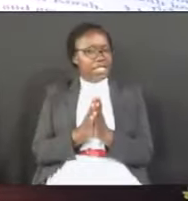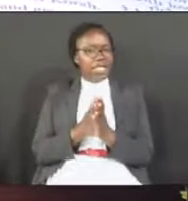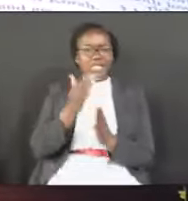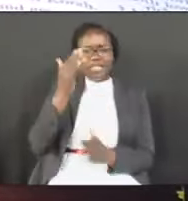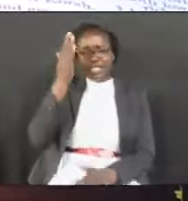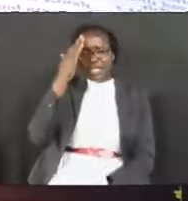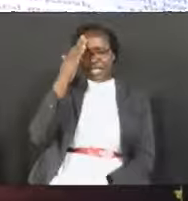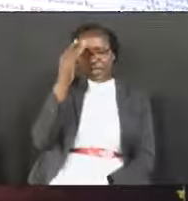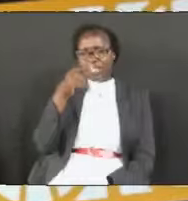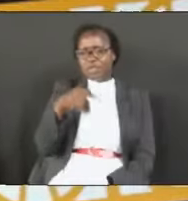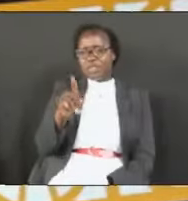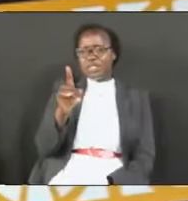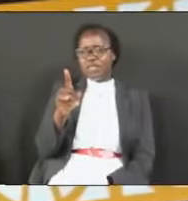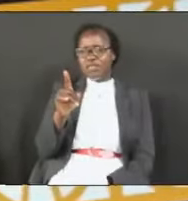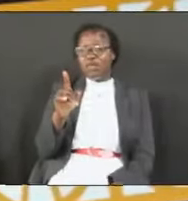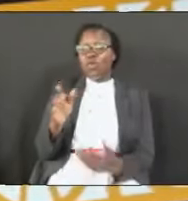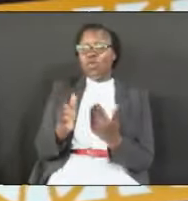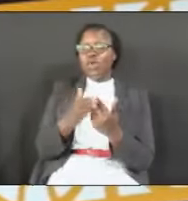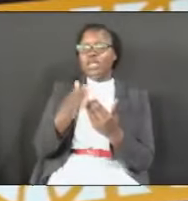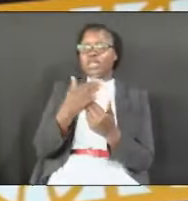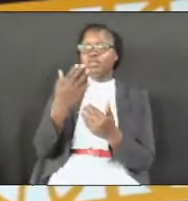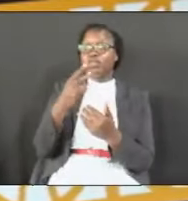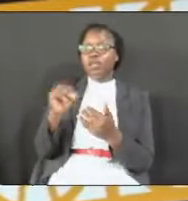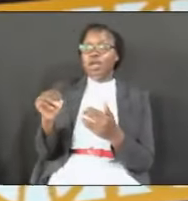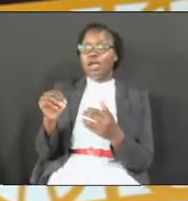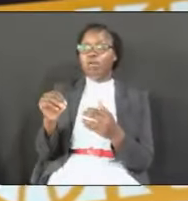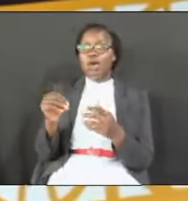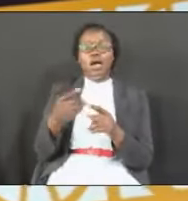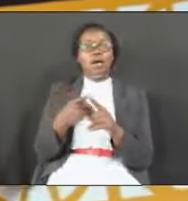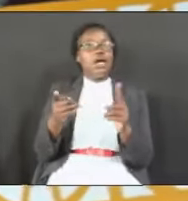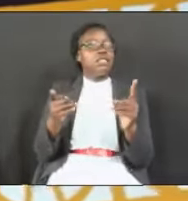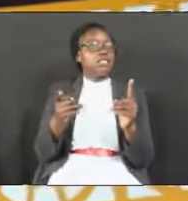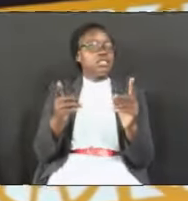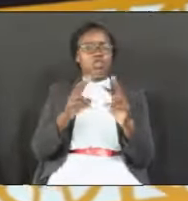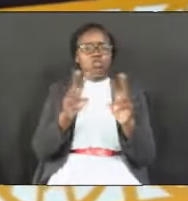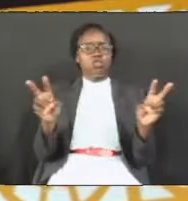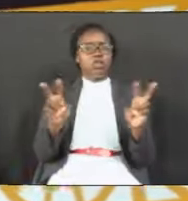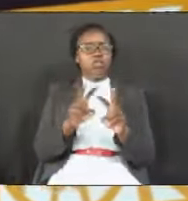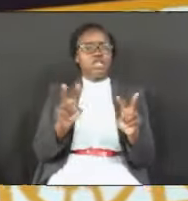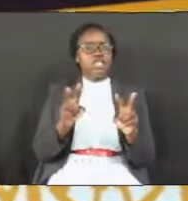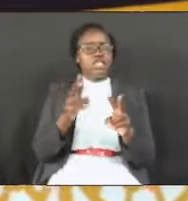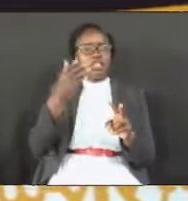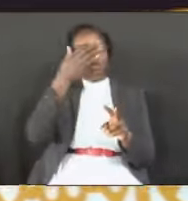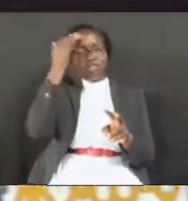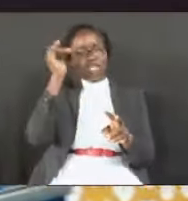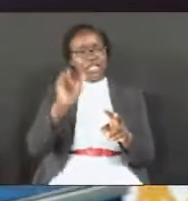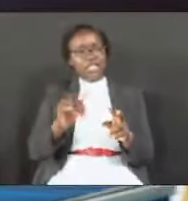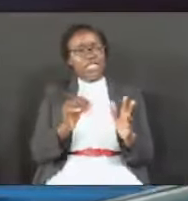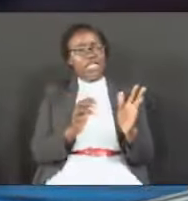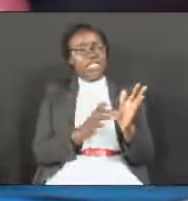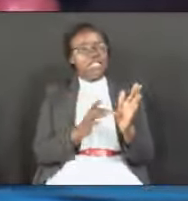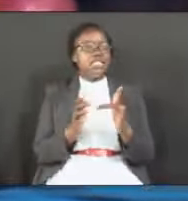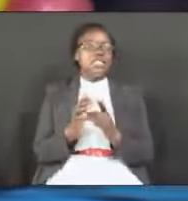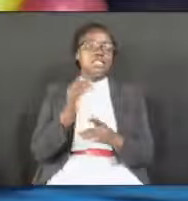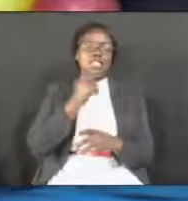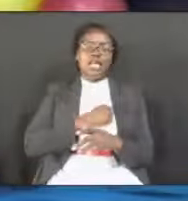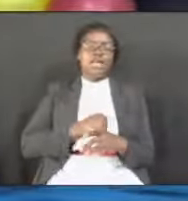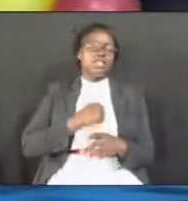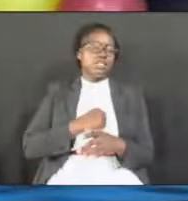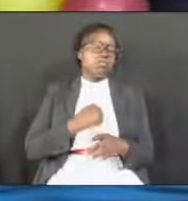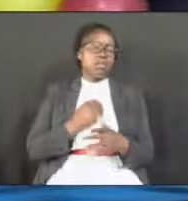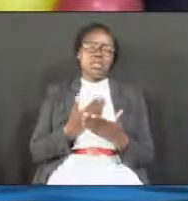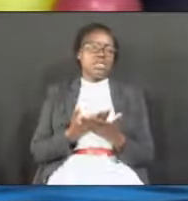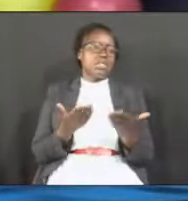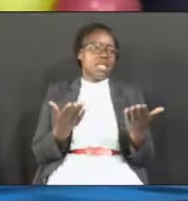thought they are the ones who are caring for him and they were sympathizing with him. They forgot that Jesus is a sympathizing Savior.